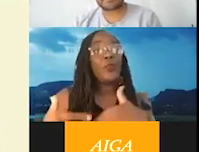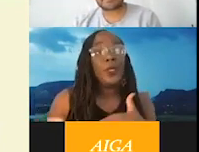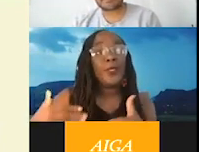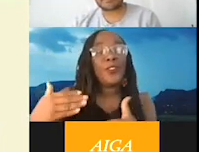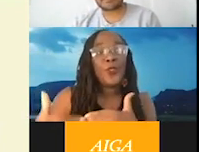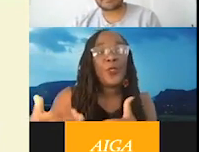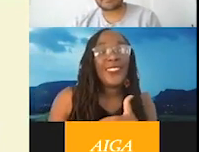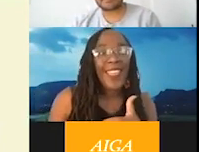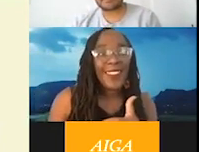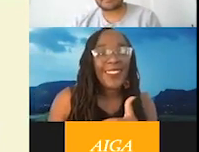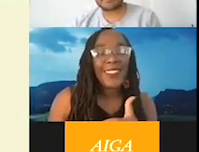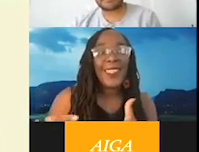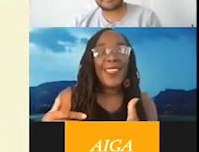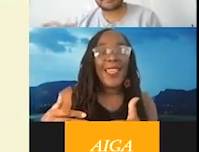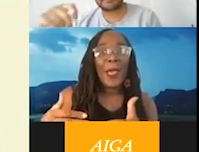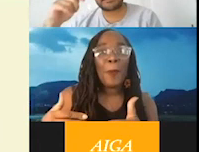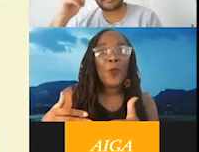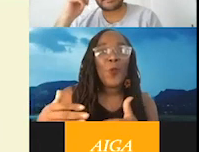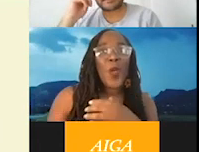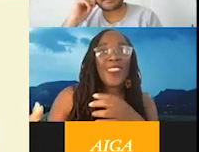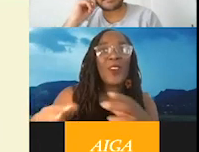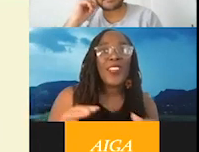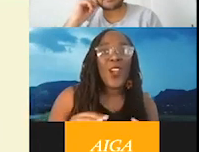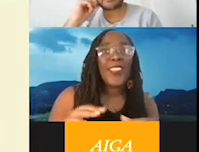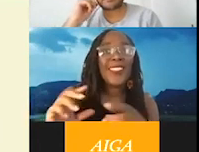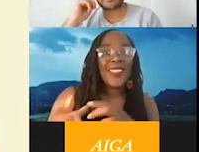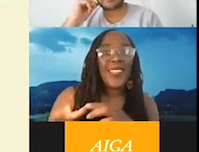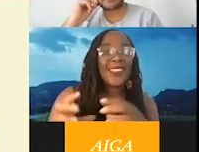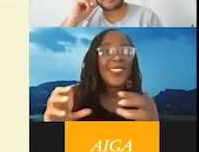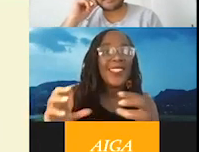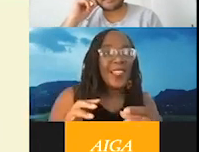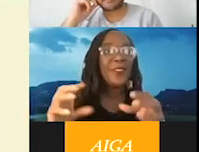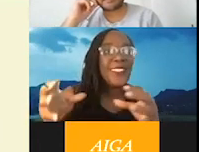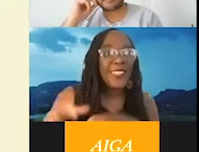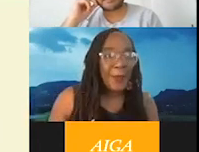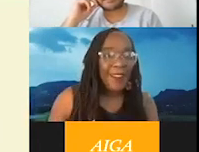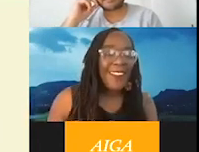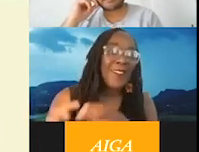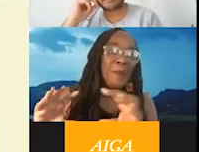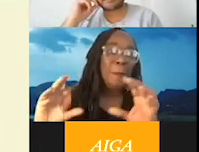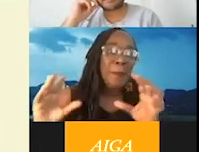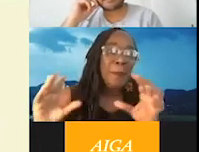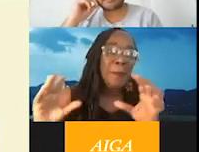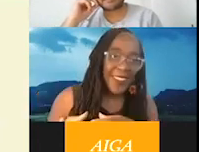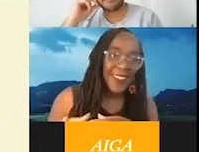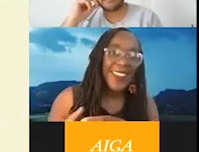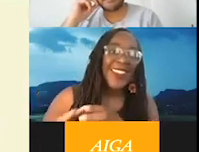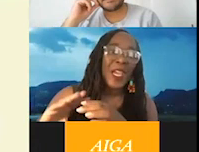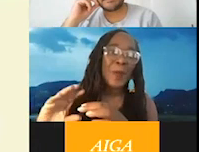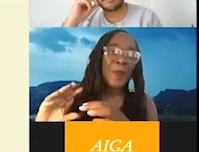to do through this lens. Whether or not this lens is relevant in America might be